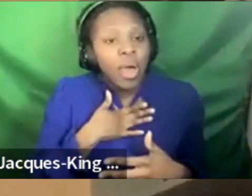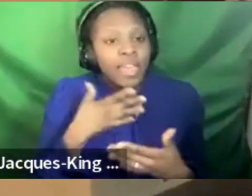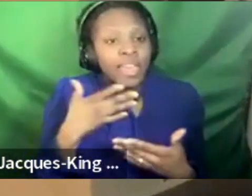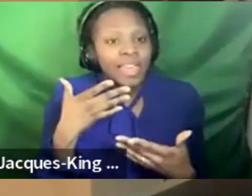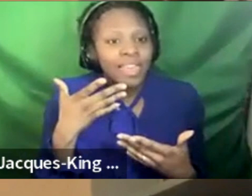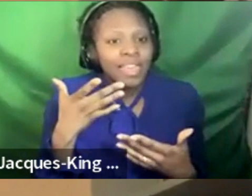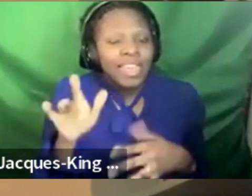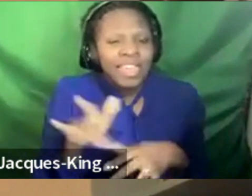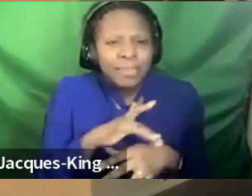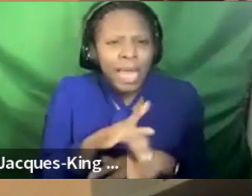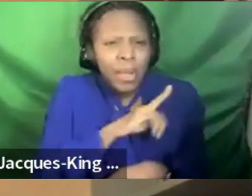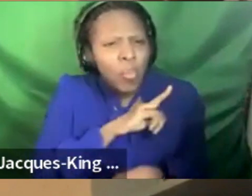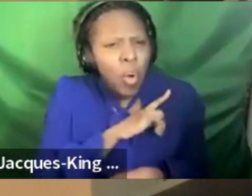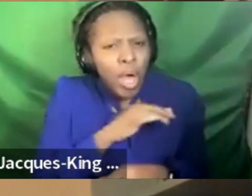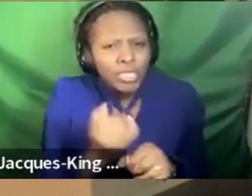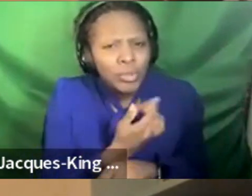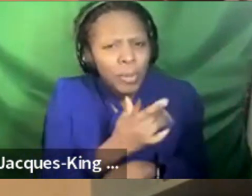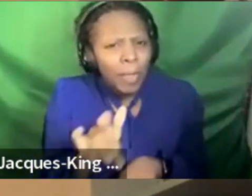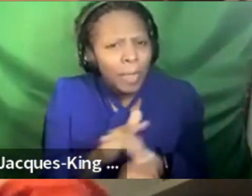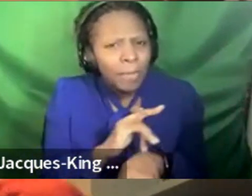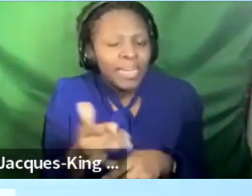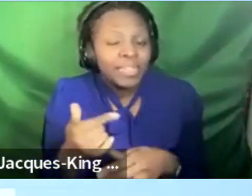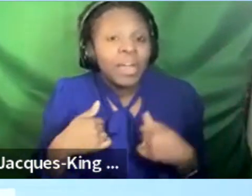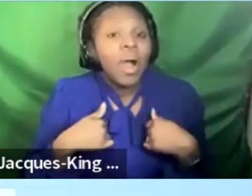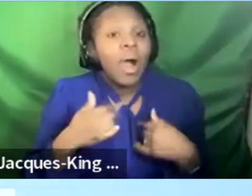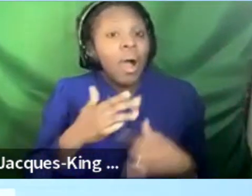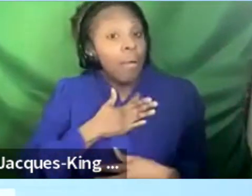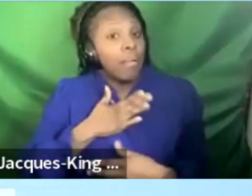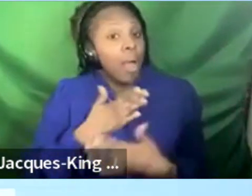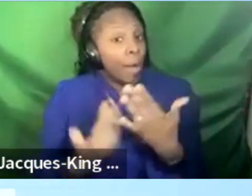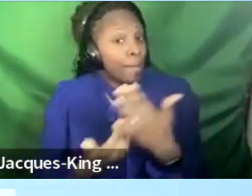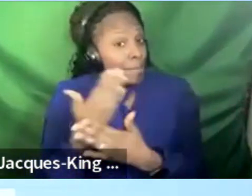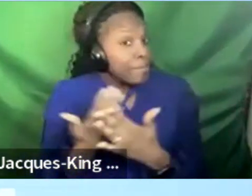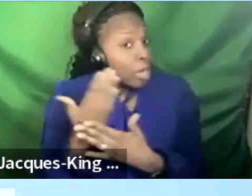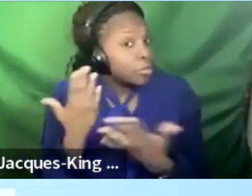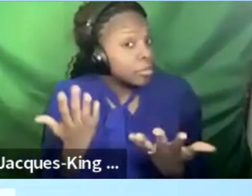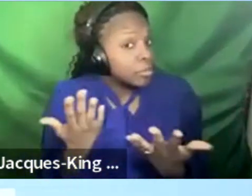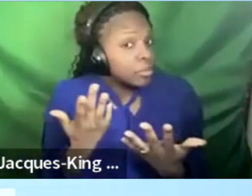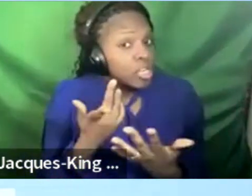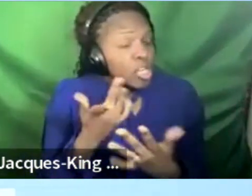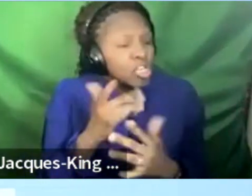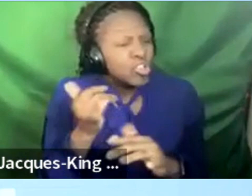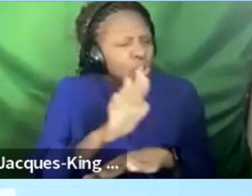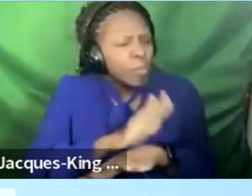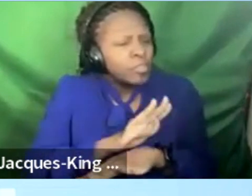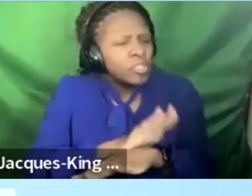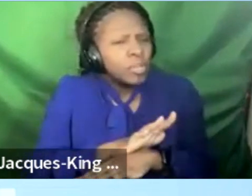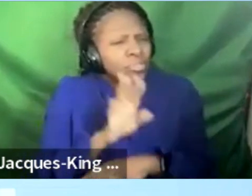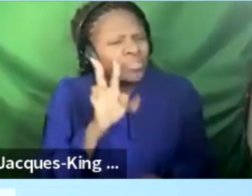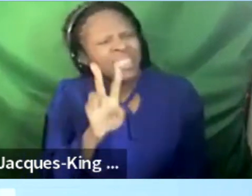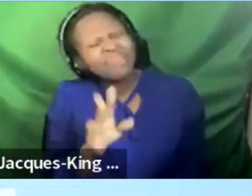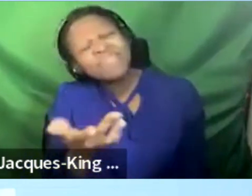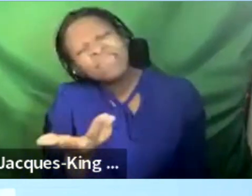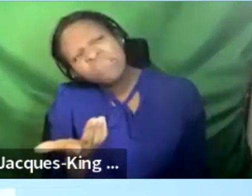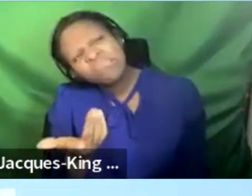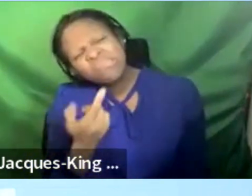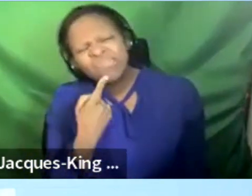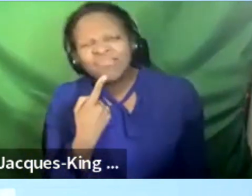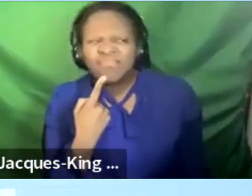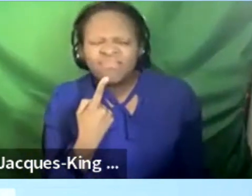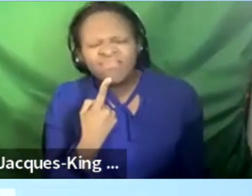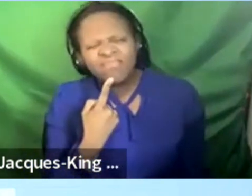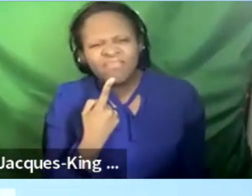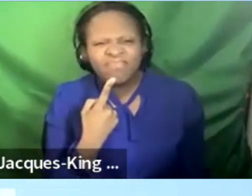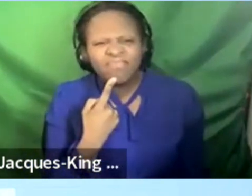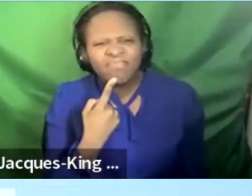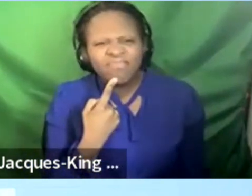it just drives him absolutely bonkers. And says, it's just, you know, if you don't like the play, why are you doing the play? I